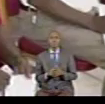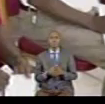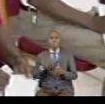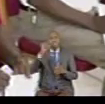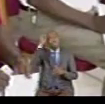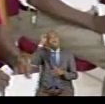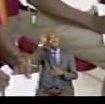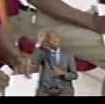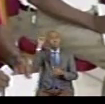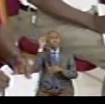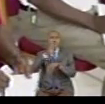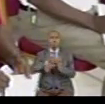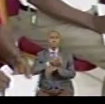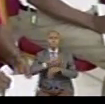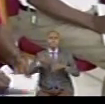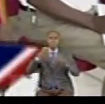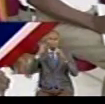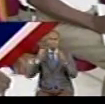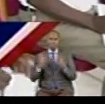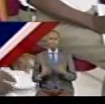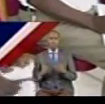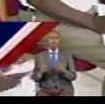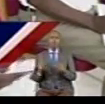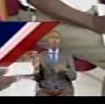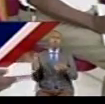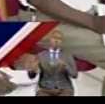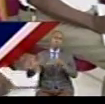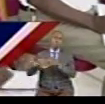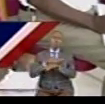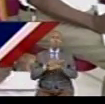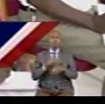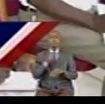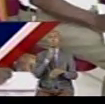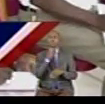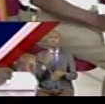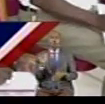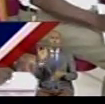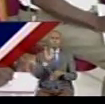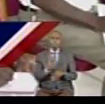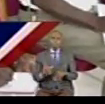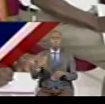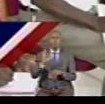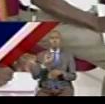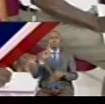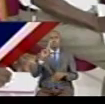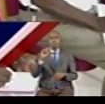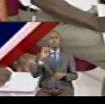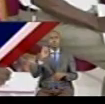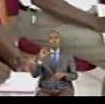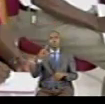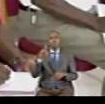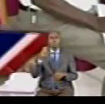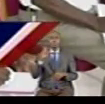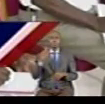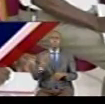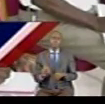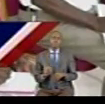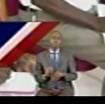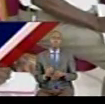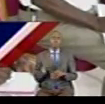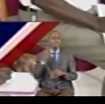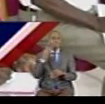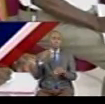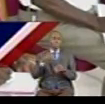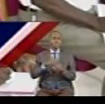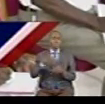power over uncommon tempests. Look at verse 45 again. Mark